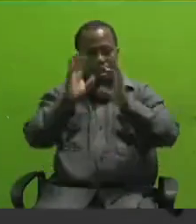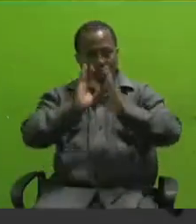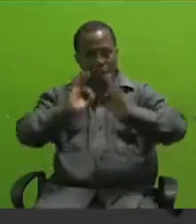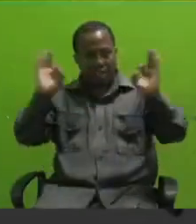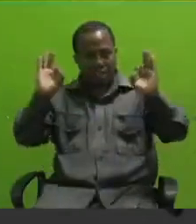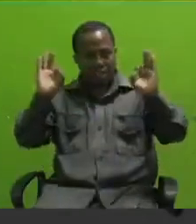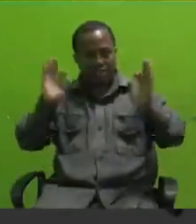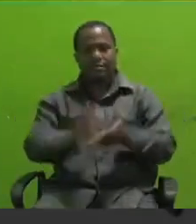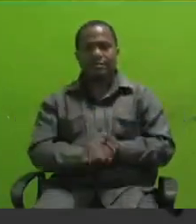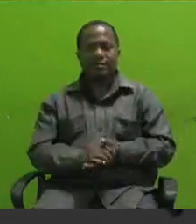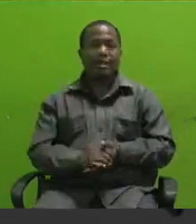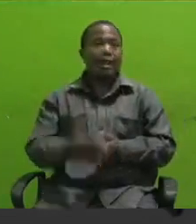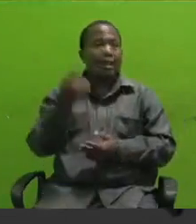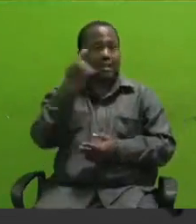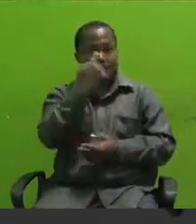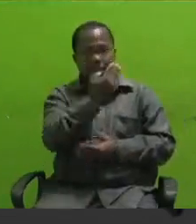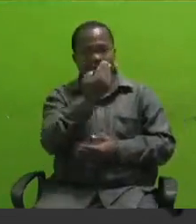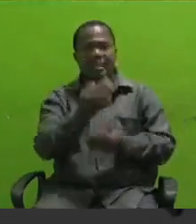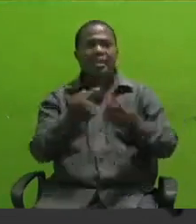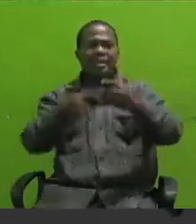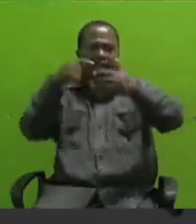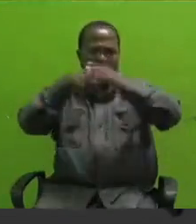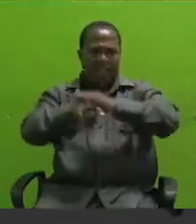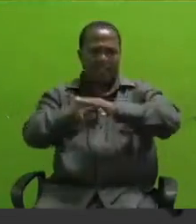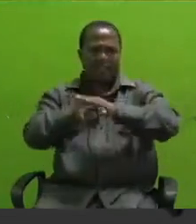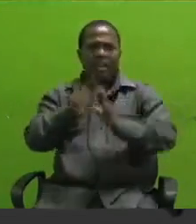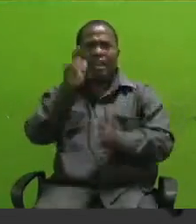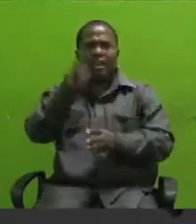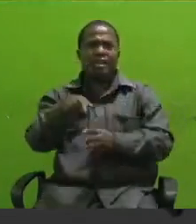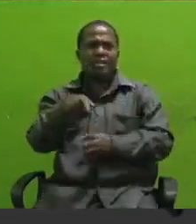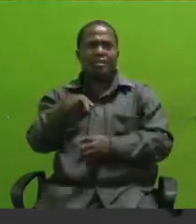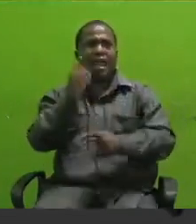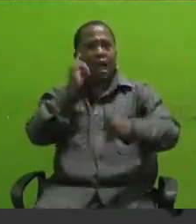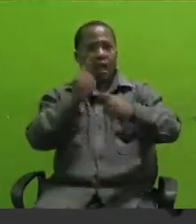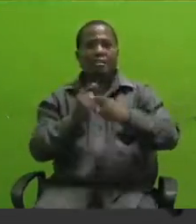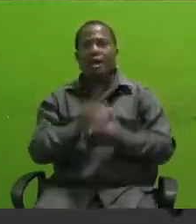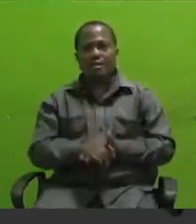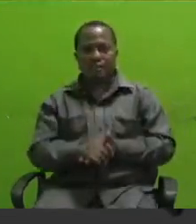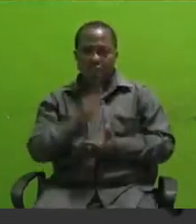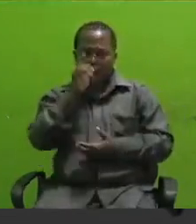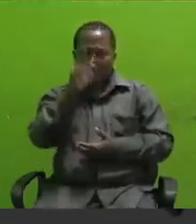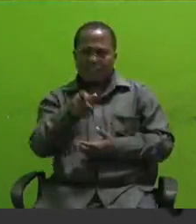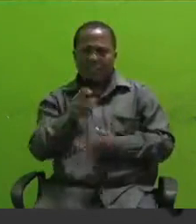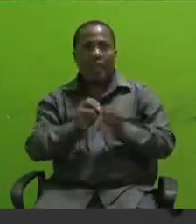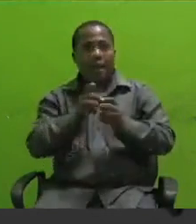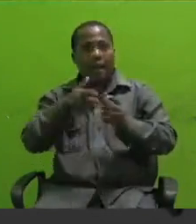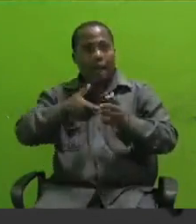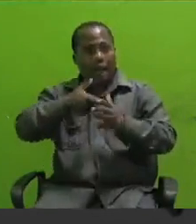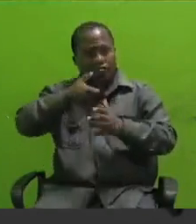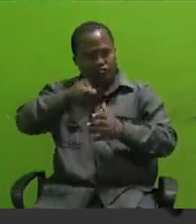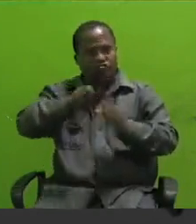Yes, my dear, heat or the insecticide is flammable. So, if it will be sprayed to kill